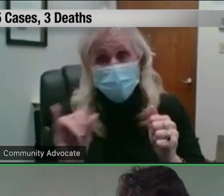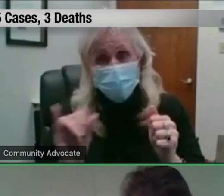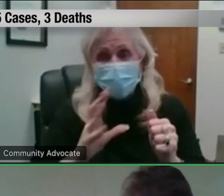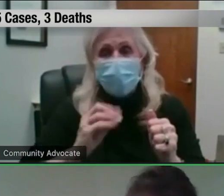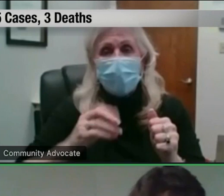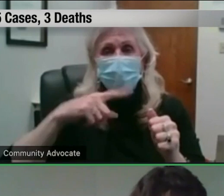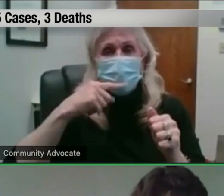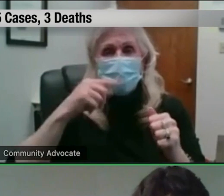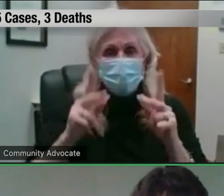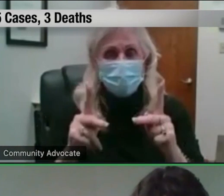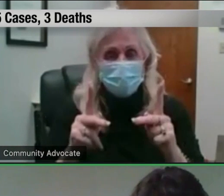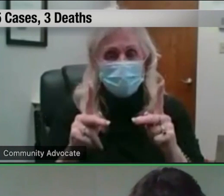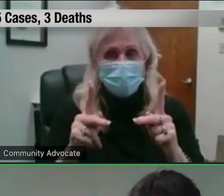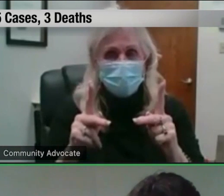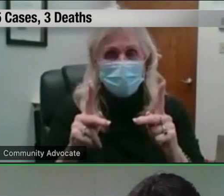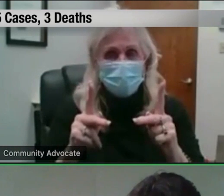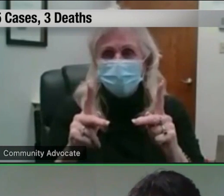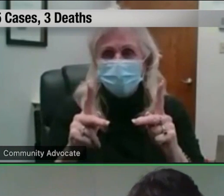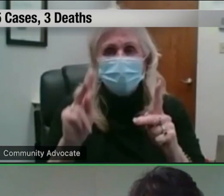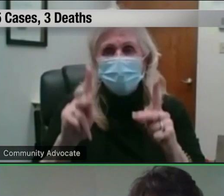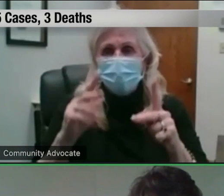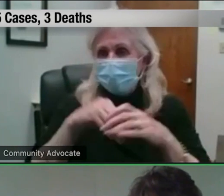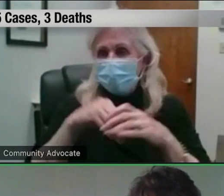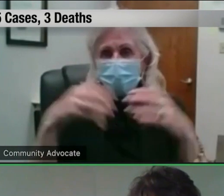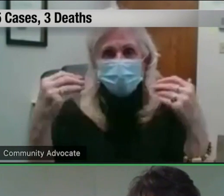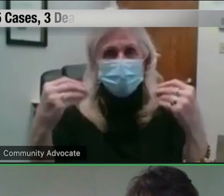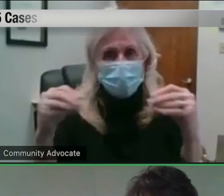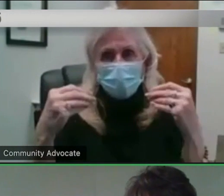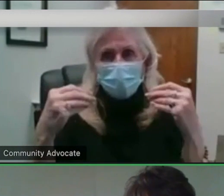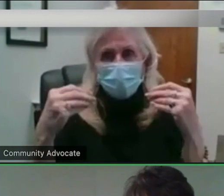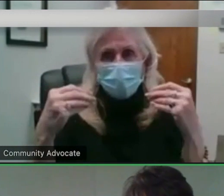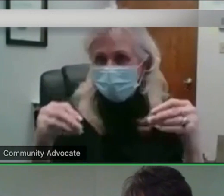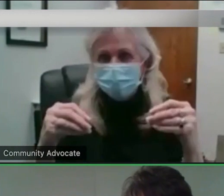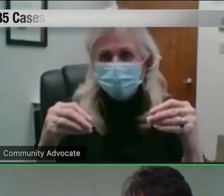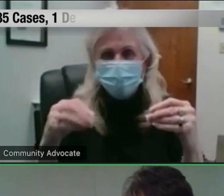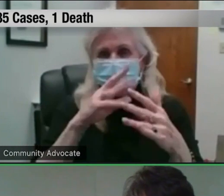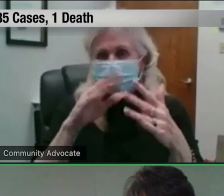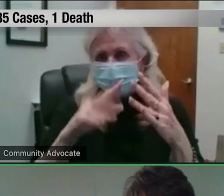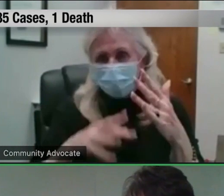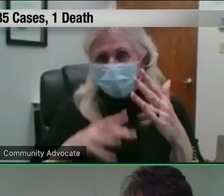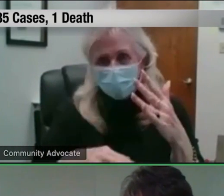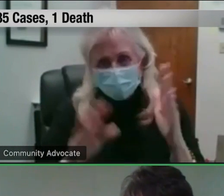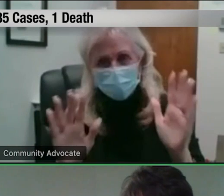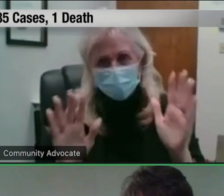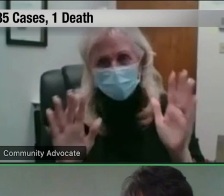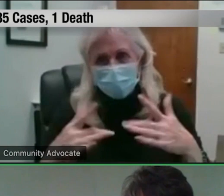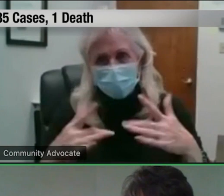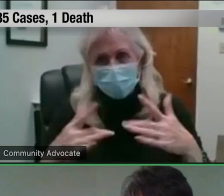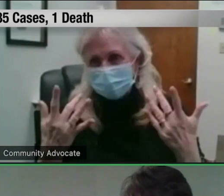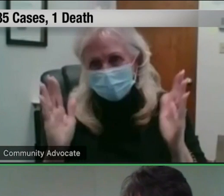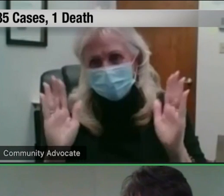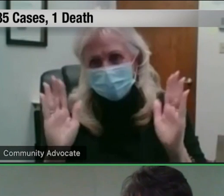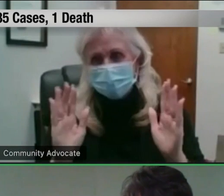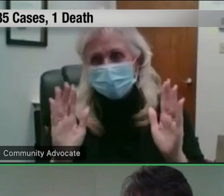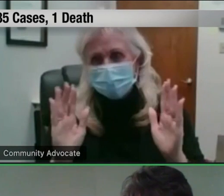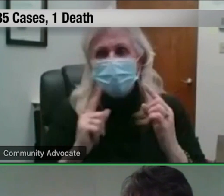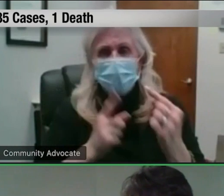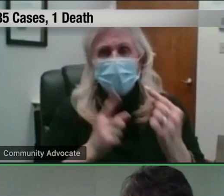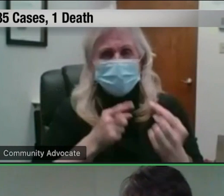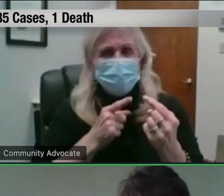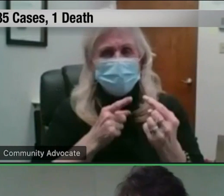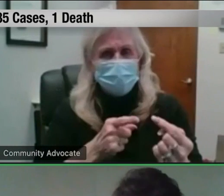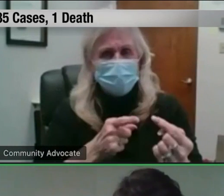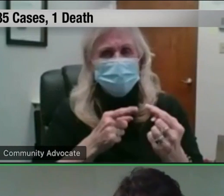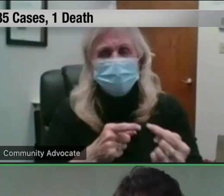that we're having a little difficulty communicating. I mean, with hearing people in the stores. I want to kind